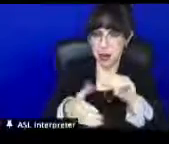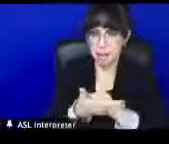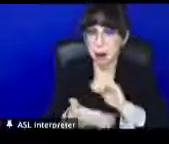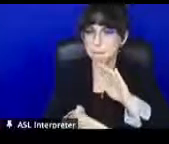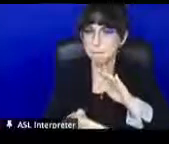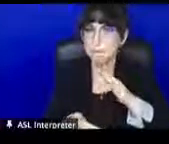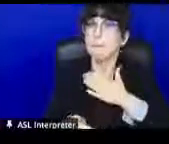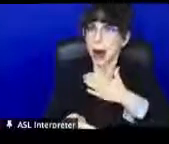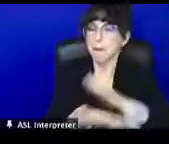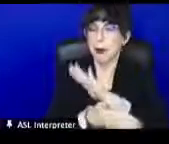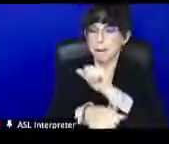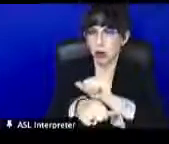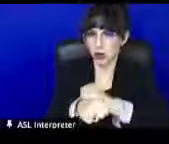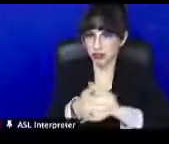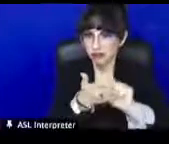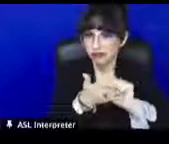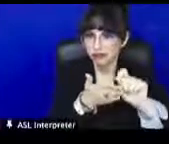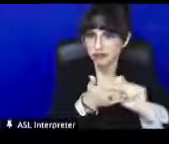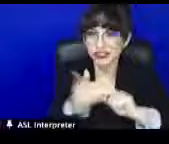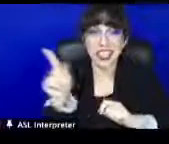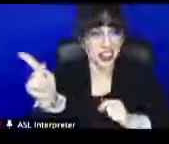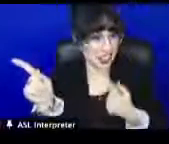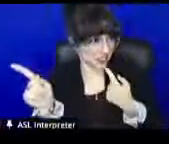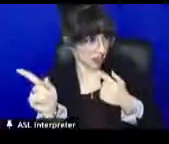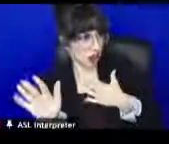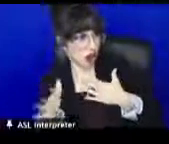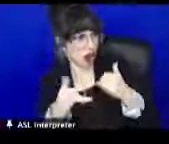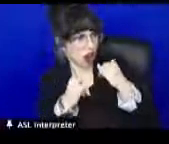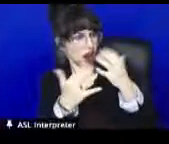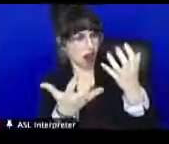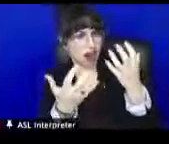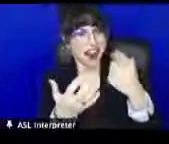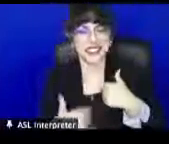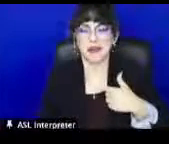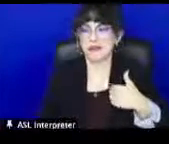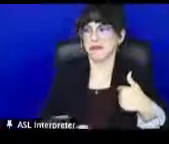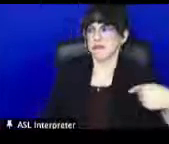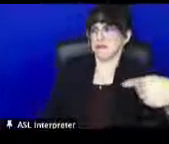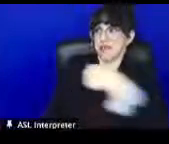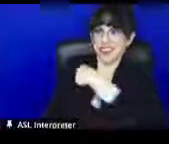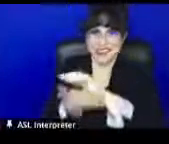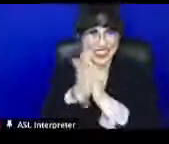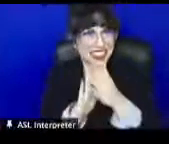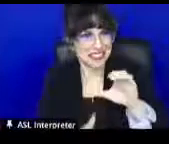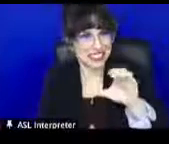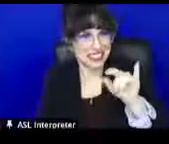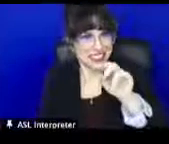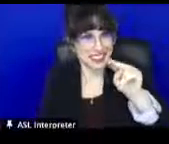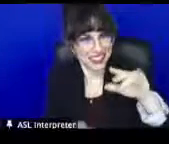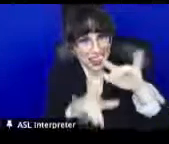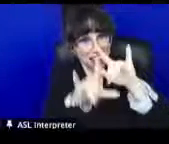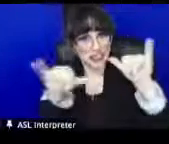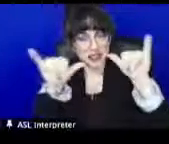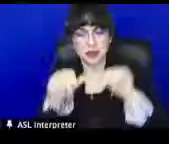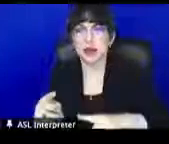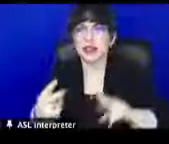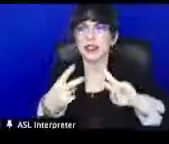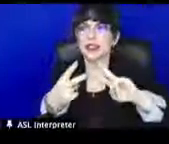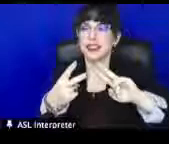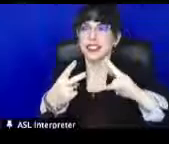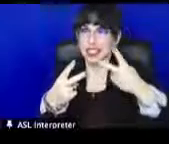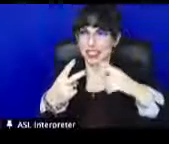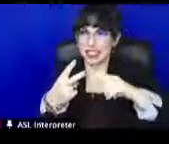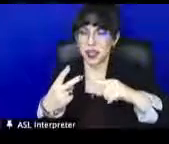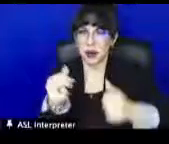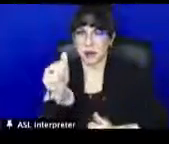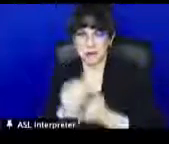it. So we all became citizens at the same time. I think the second most memorable time I